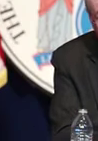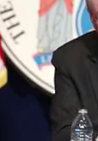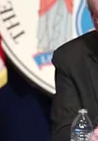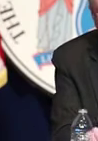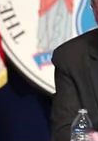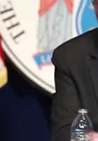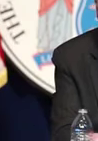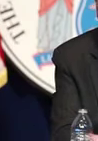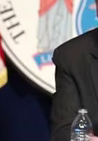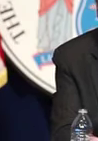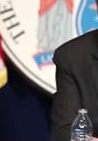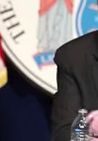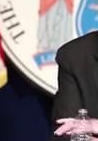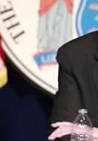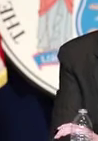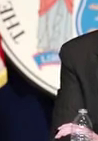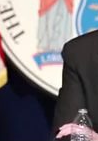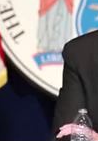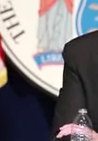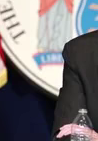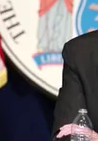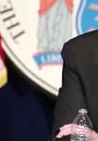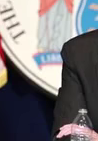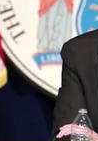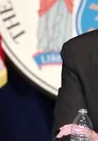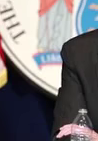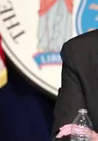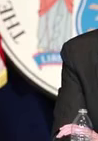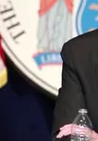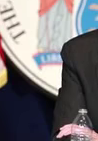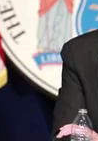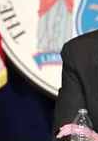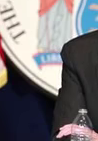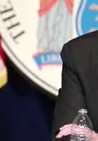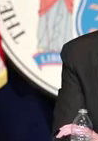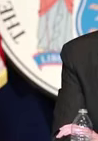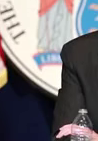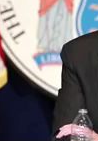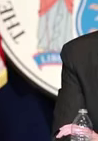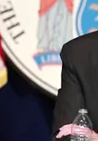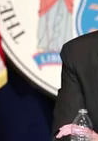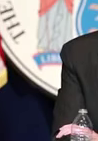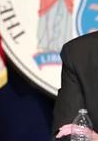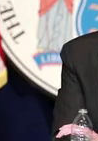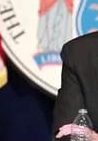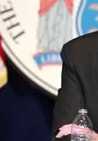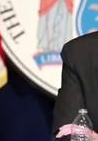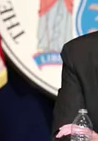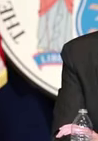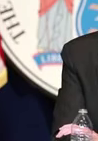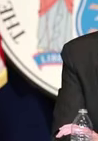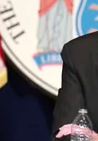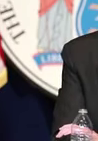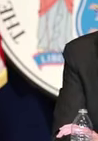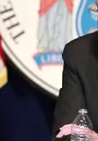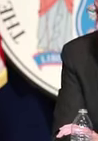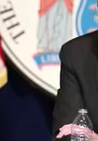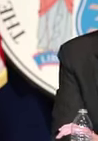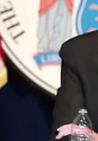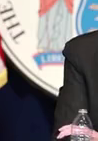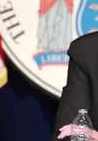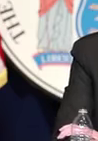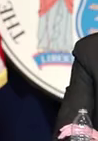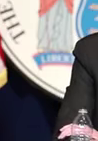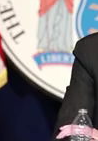every possible stone, large and small, to get the supplies we will need. And by the way, as we've said many times, 6 weeks